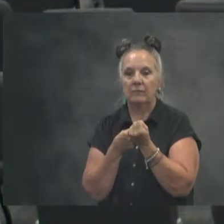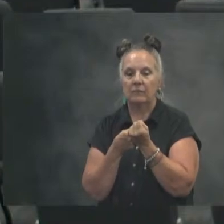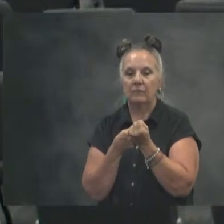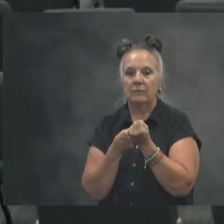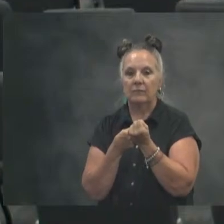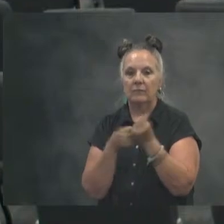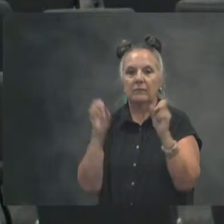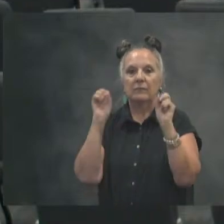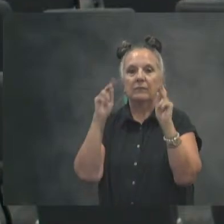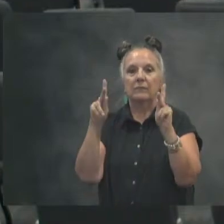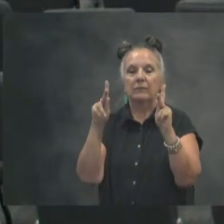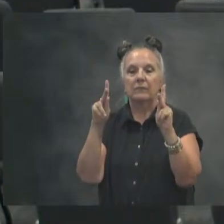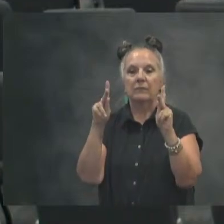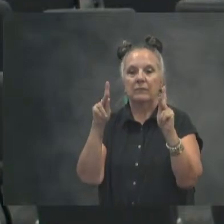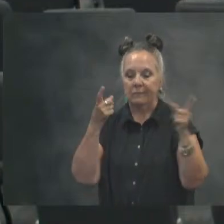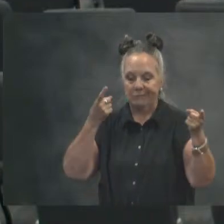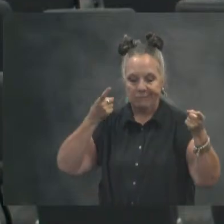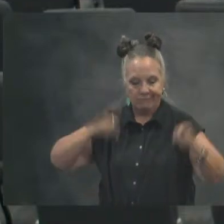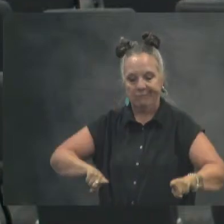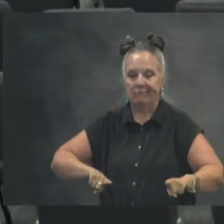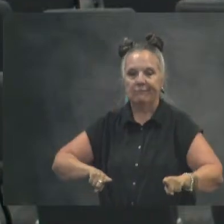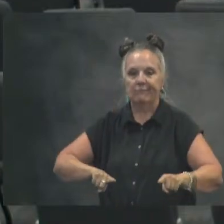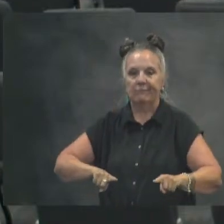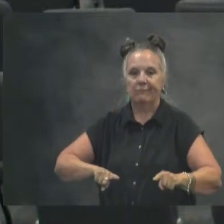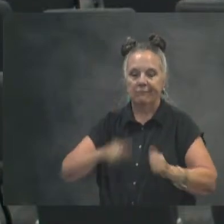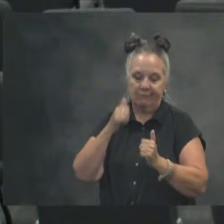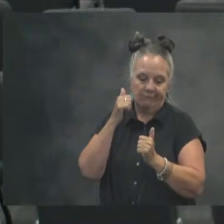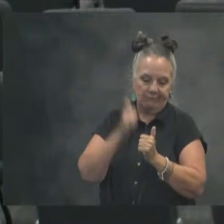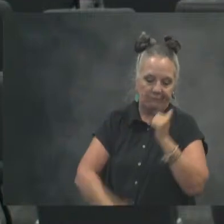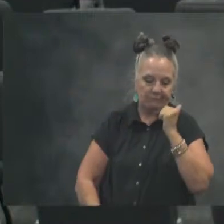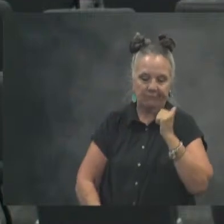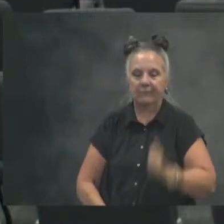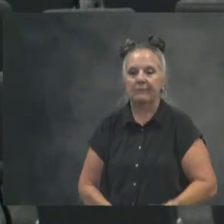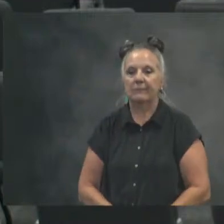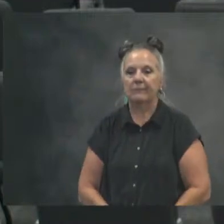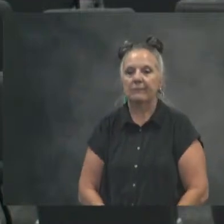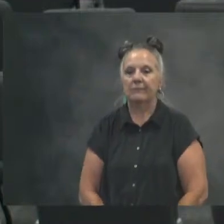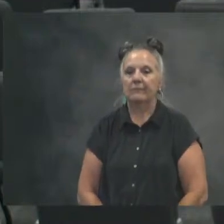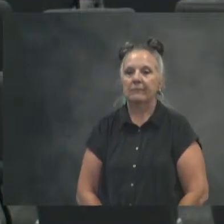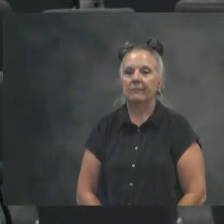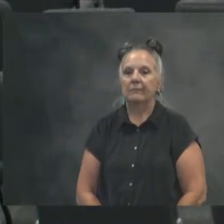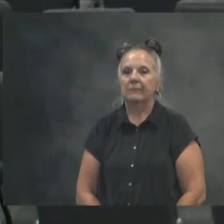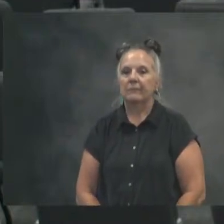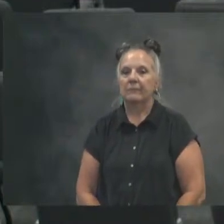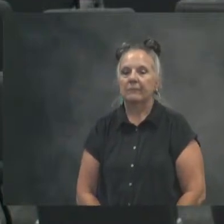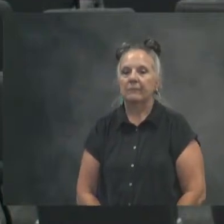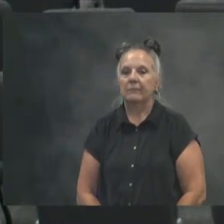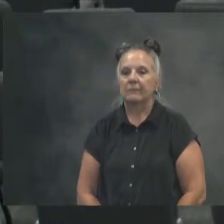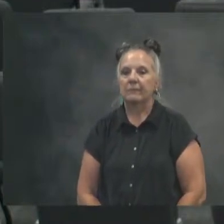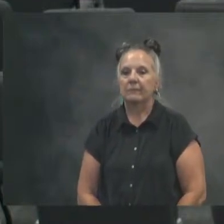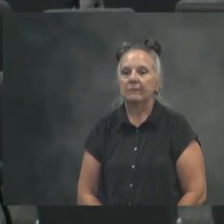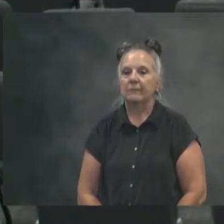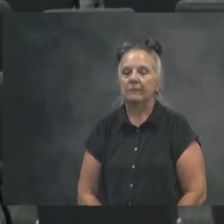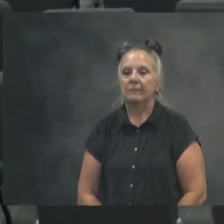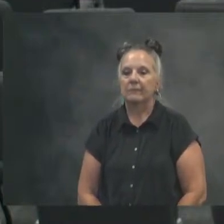Okay, we have a unanimous vote of 7 affirmative, and the student member concurs.